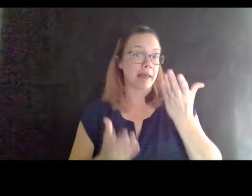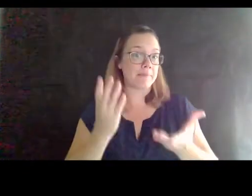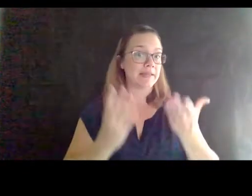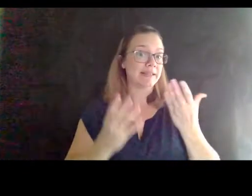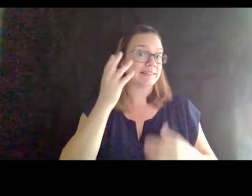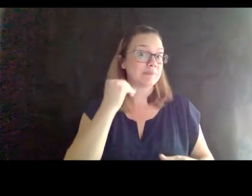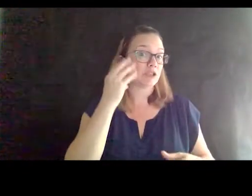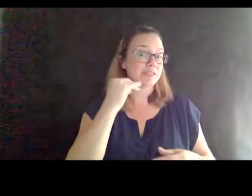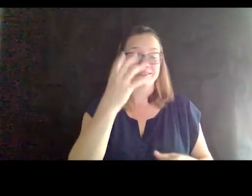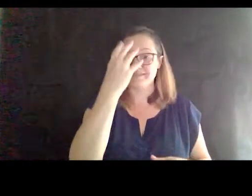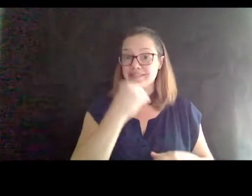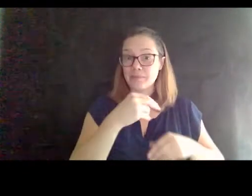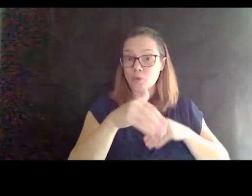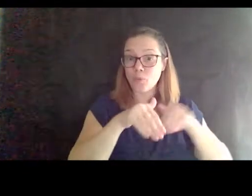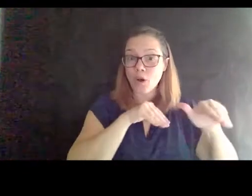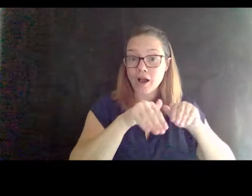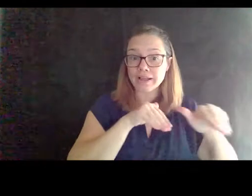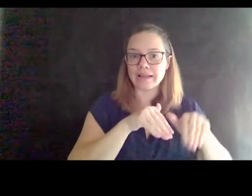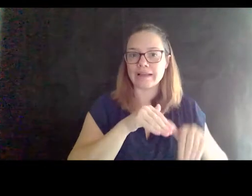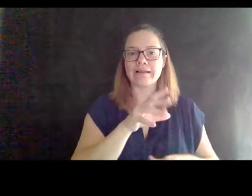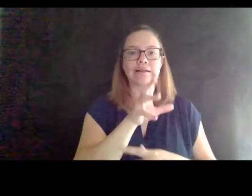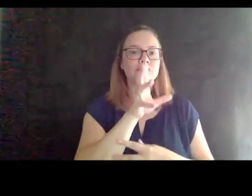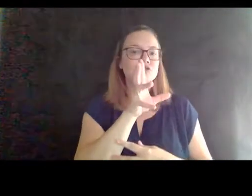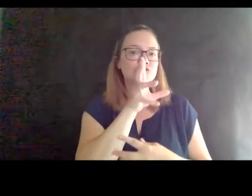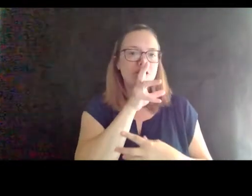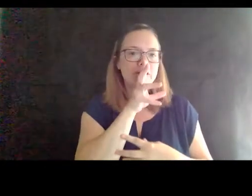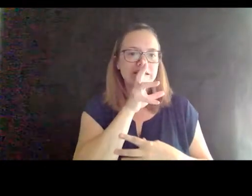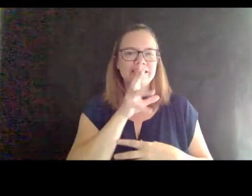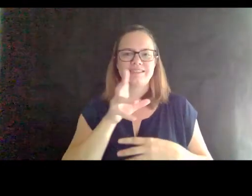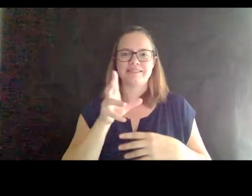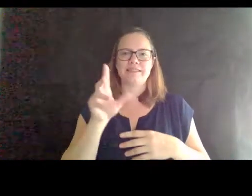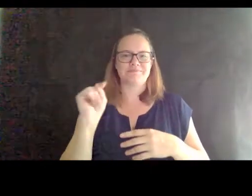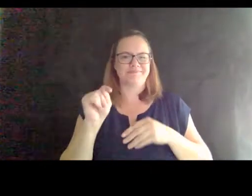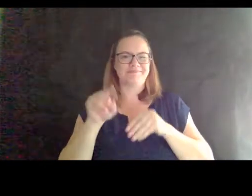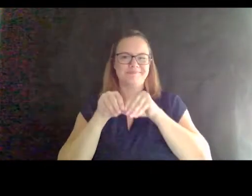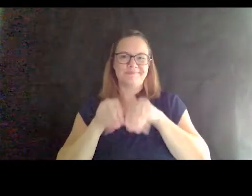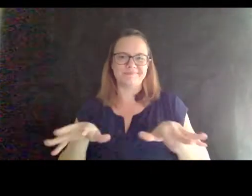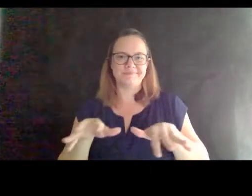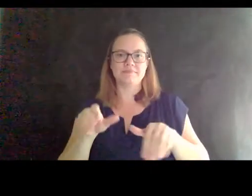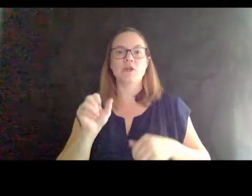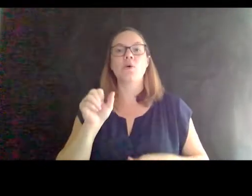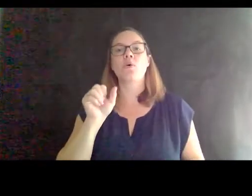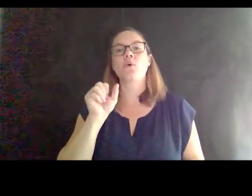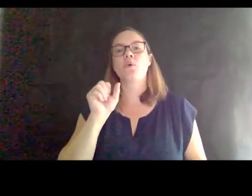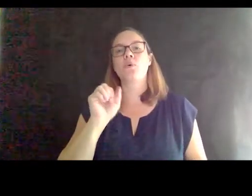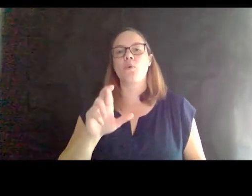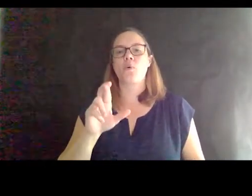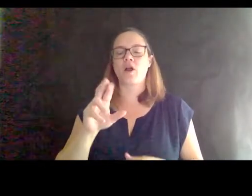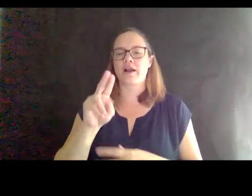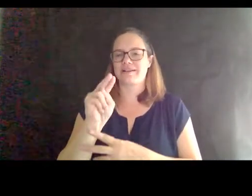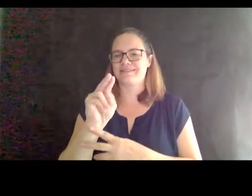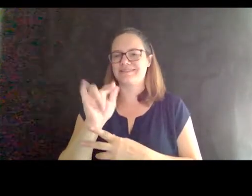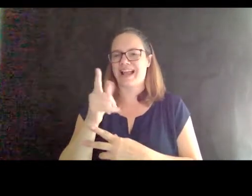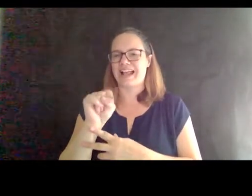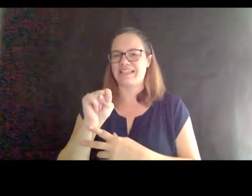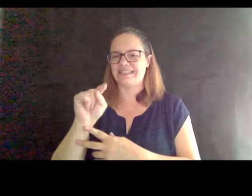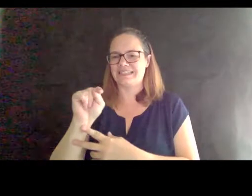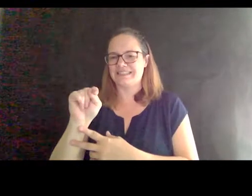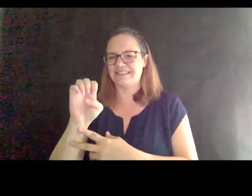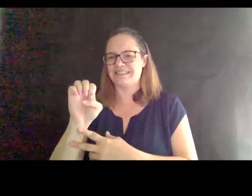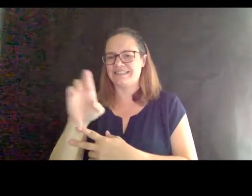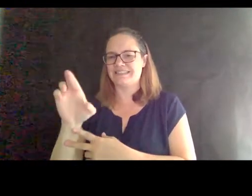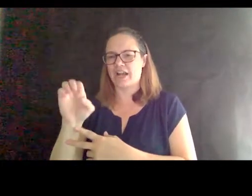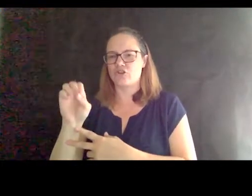or night terrors, talking during one's sleep or bed wetting. These behaviors are known as parasomnias.